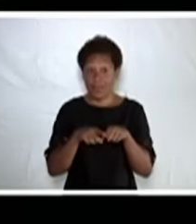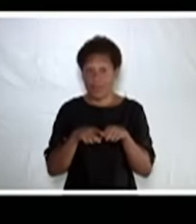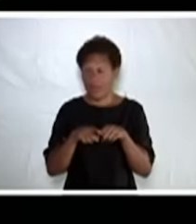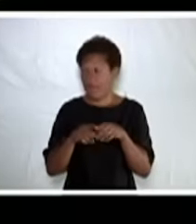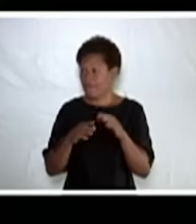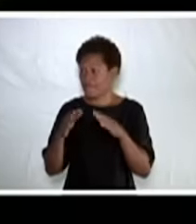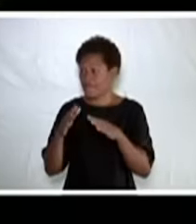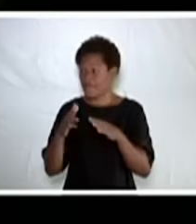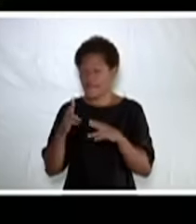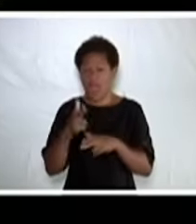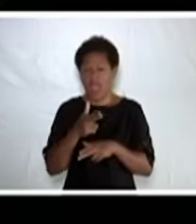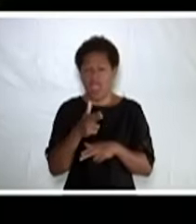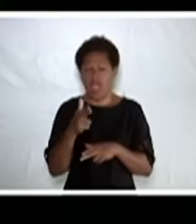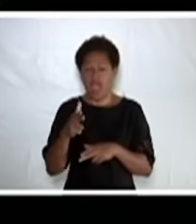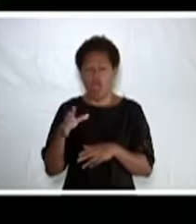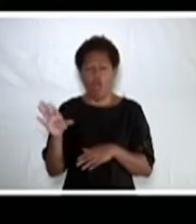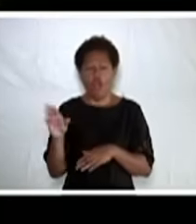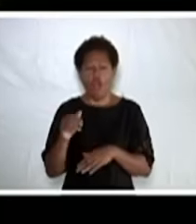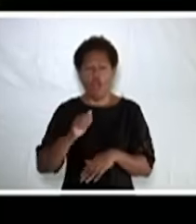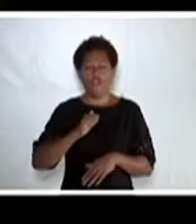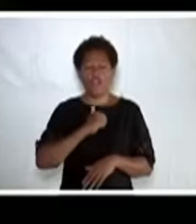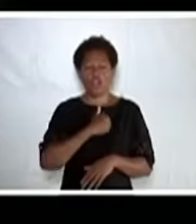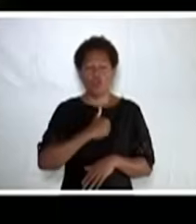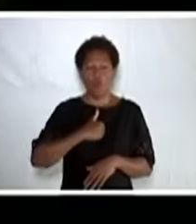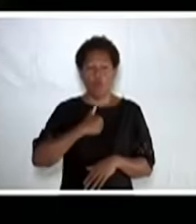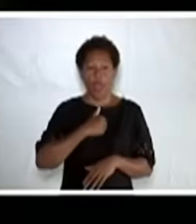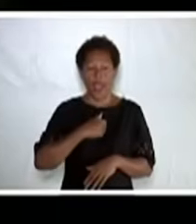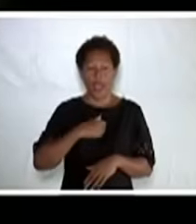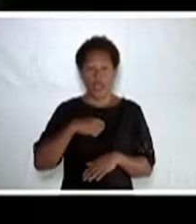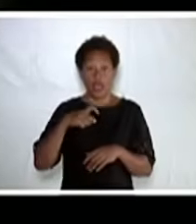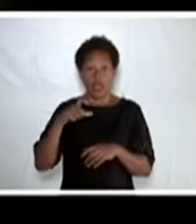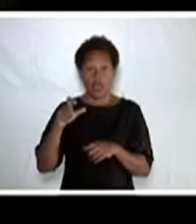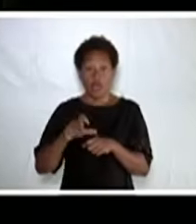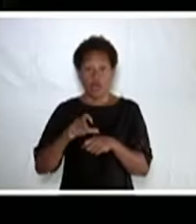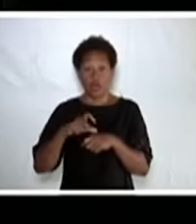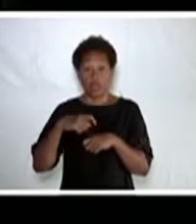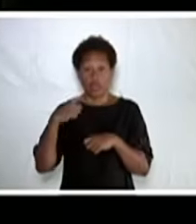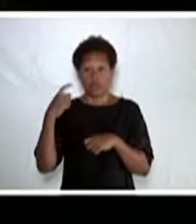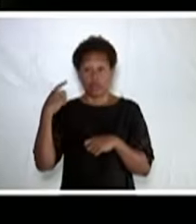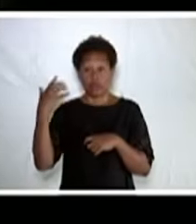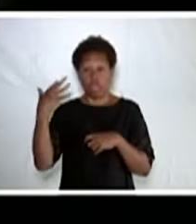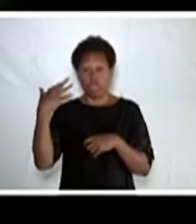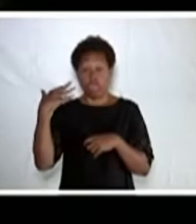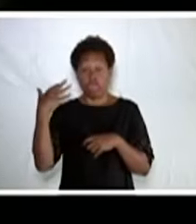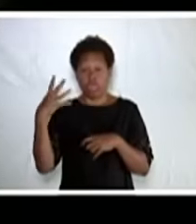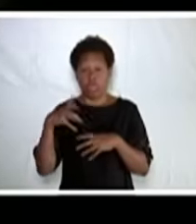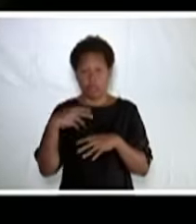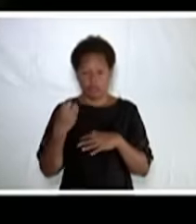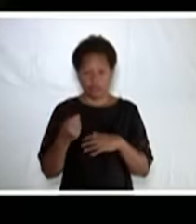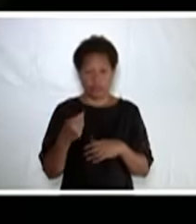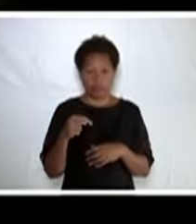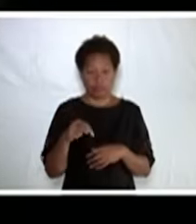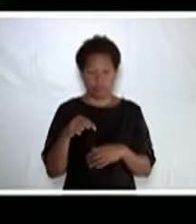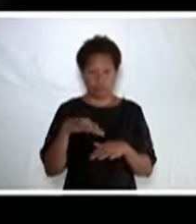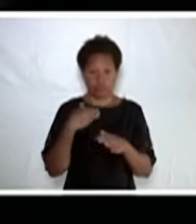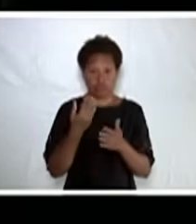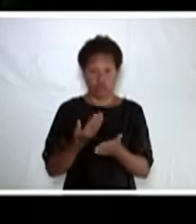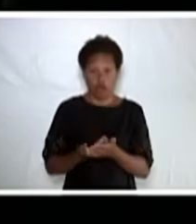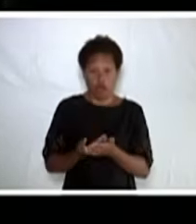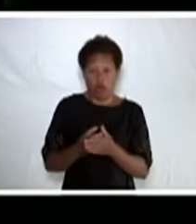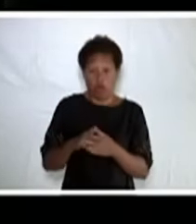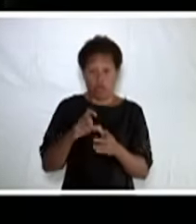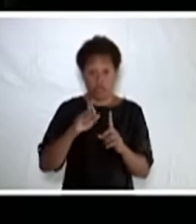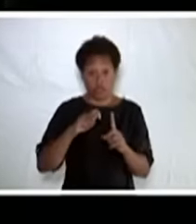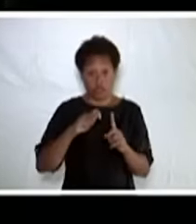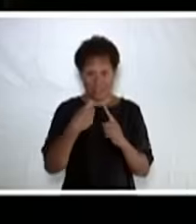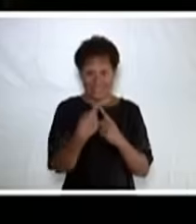rolling rifle fire salute that creates a sound resembling the crackling flames. The feu de joie, or the traditional gun salute in